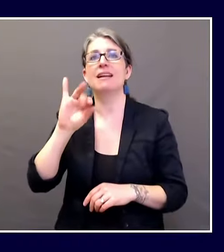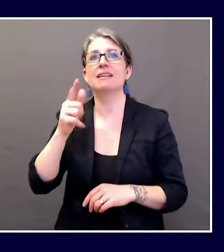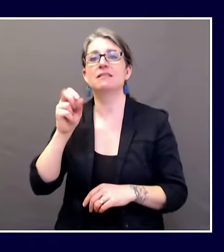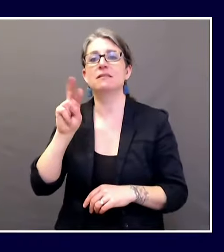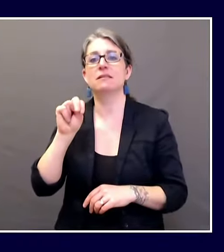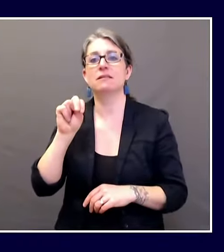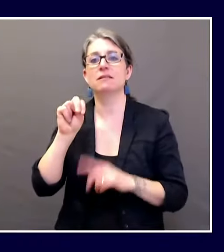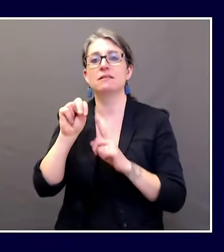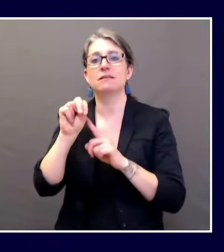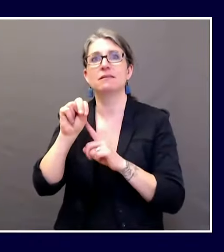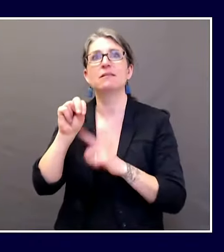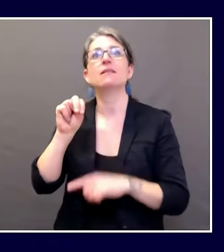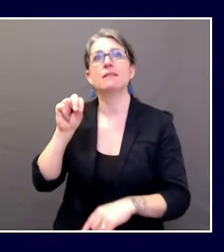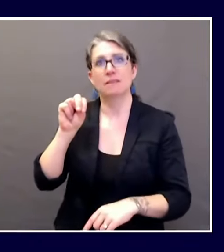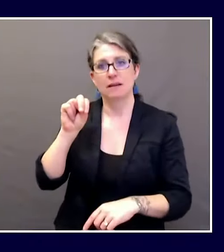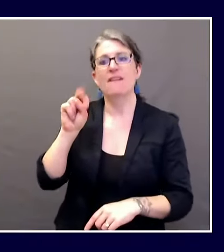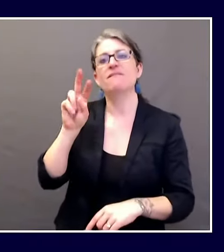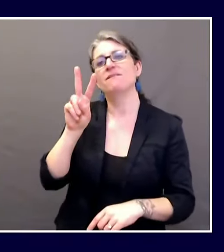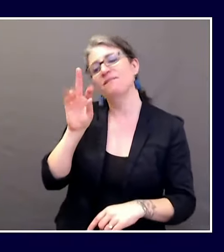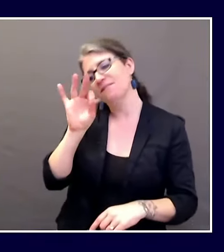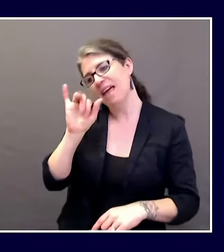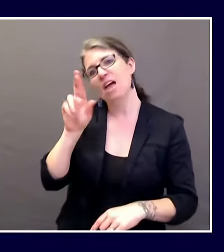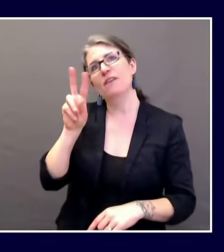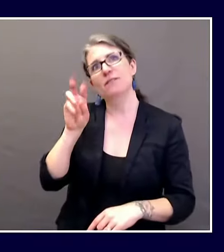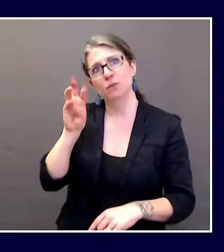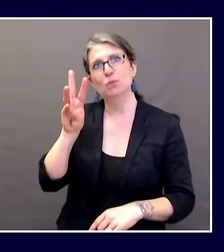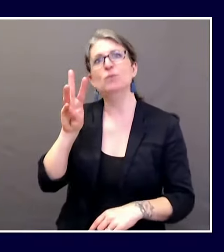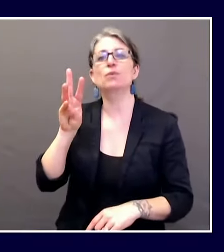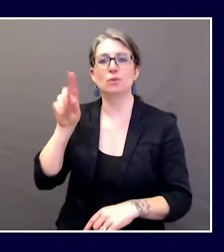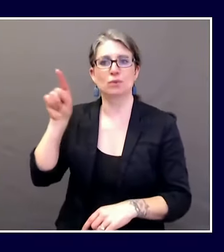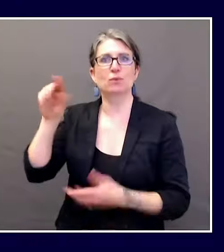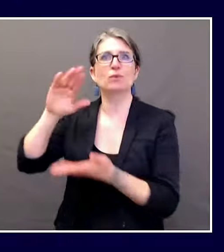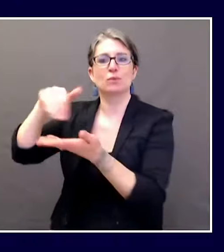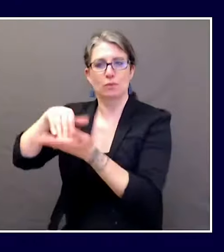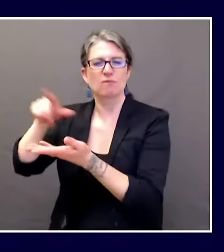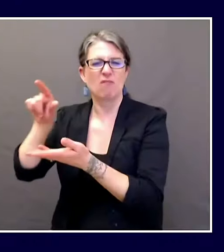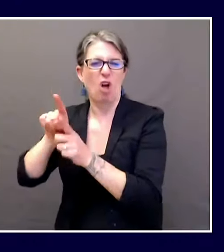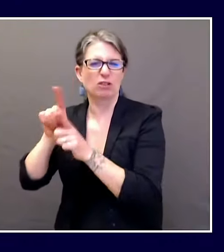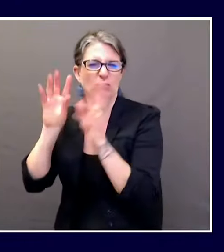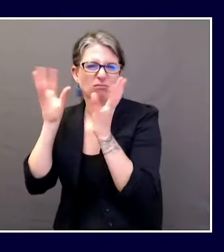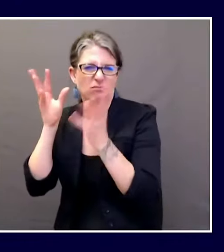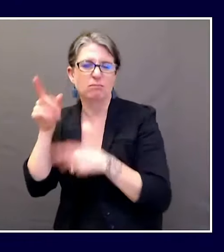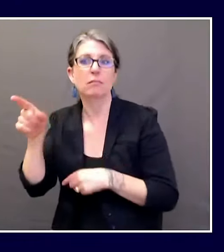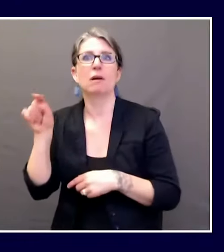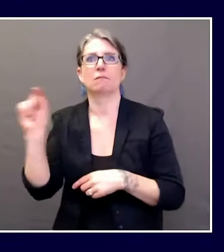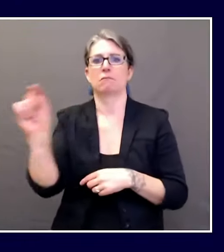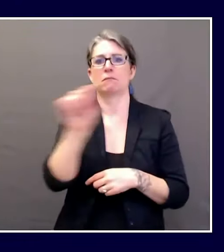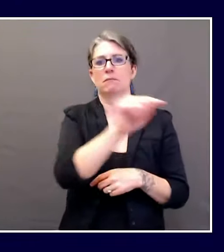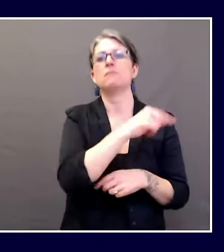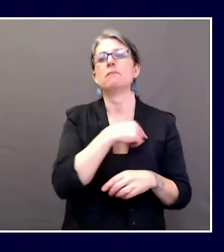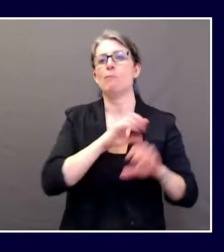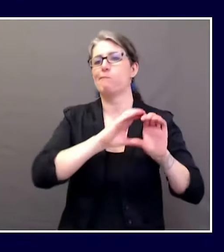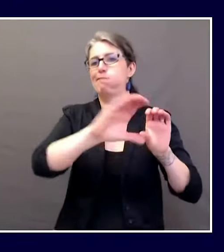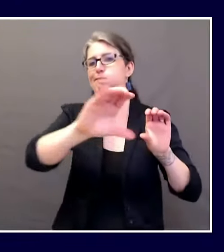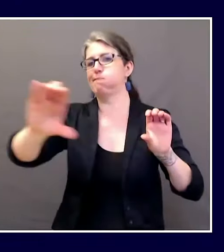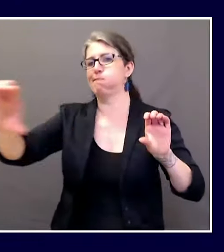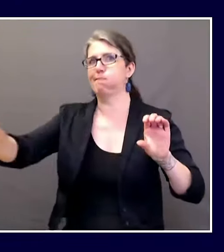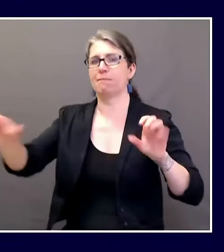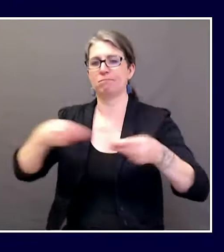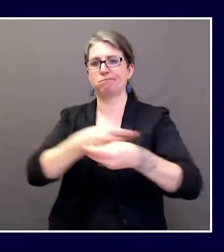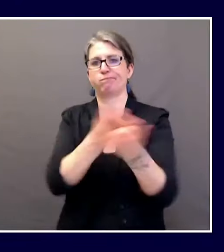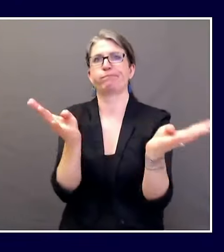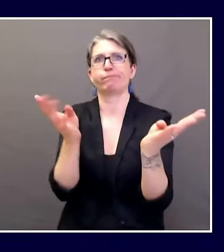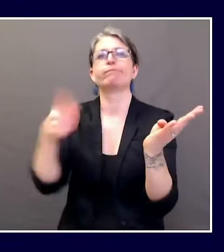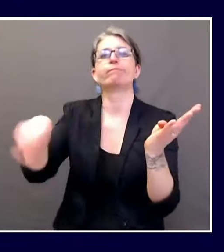are planning different variations on the theme of a drive-through. Some may be entirely drive-through, some may be drive up and